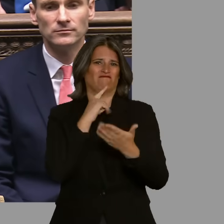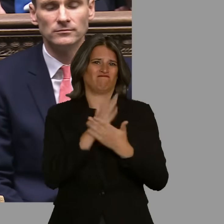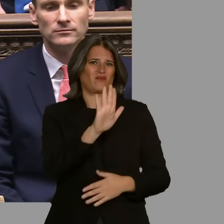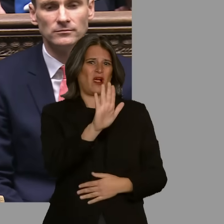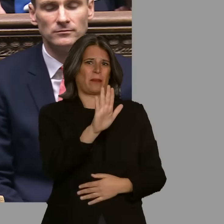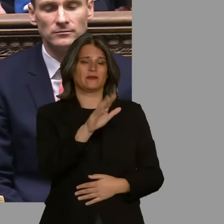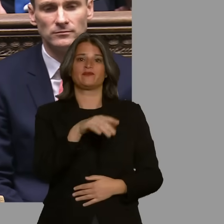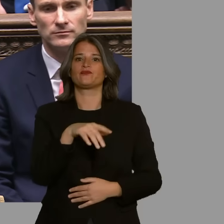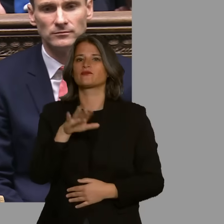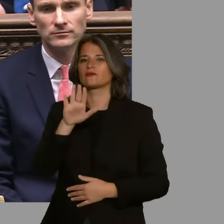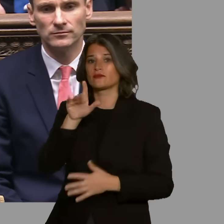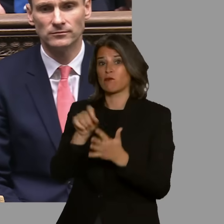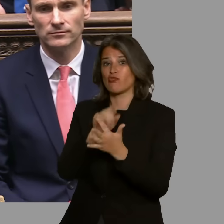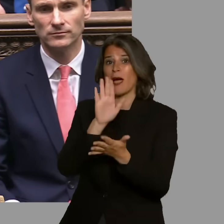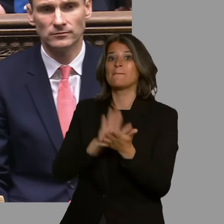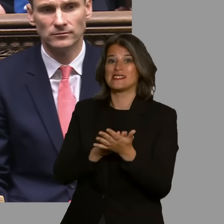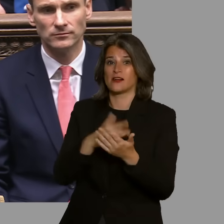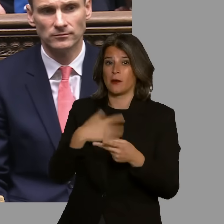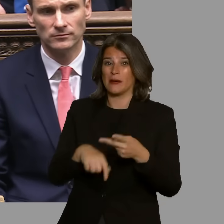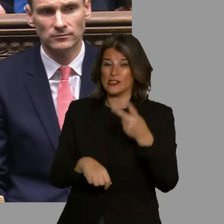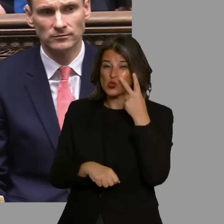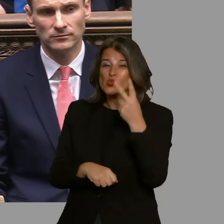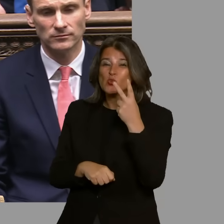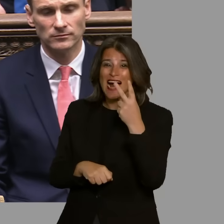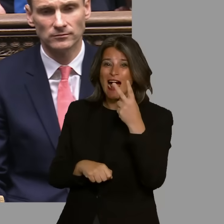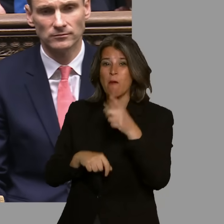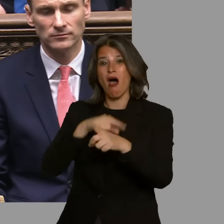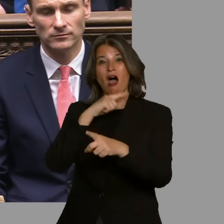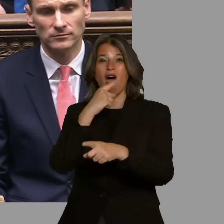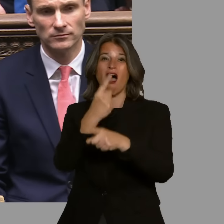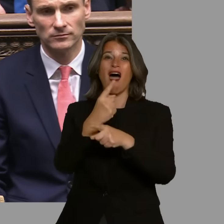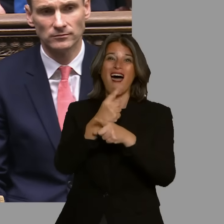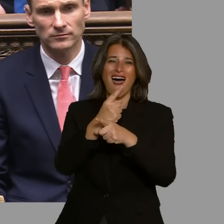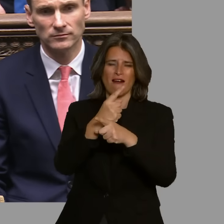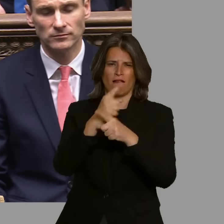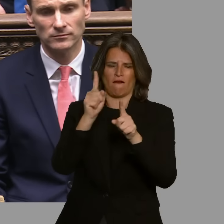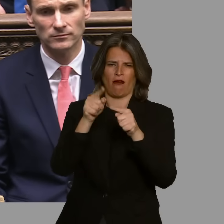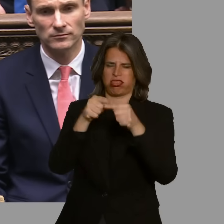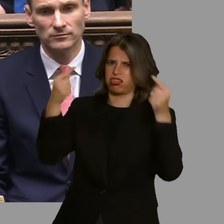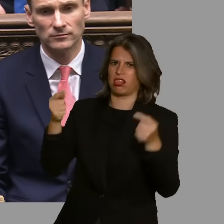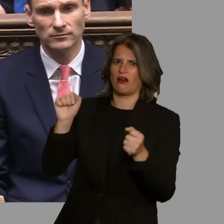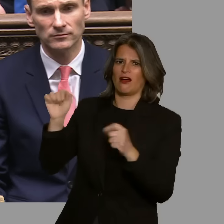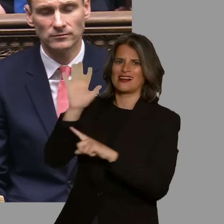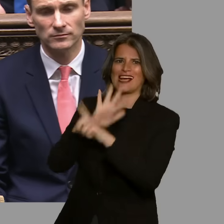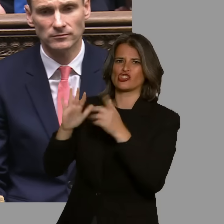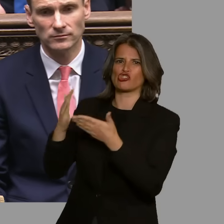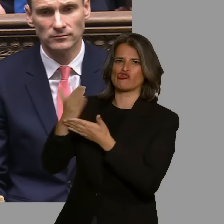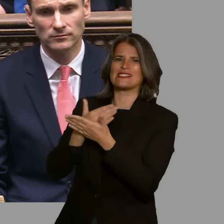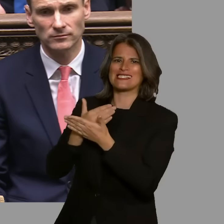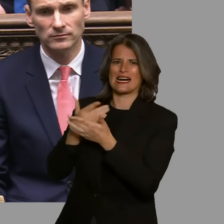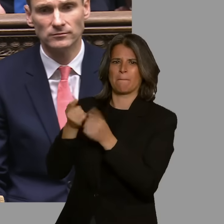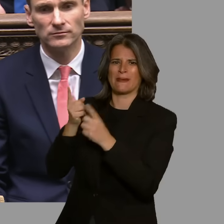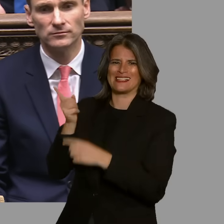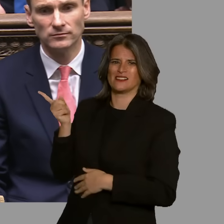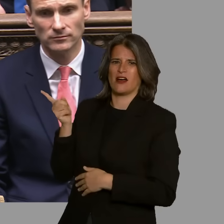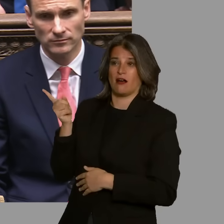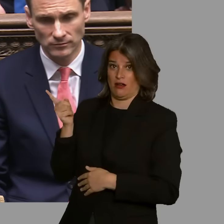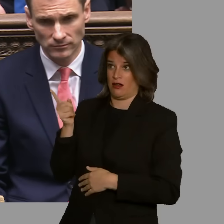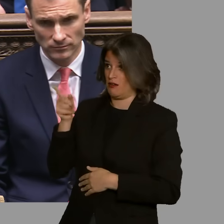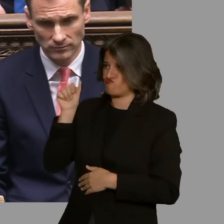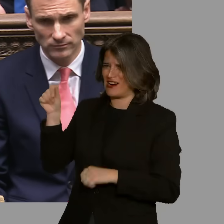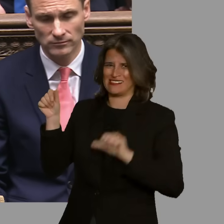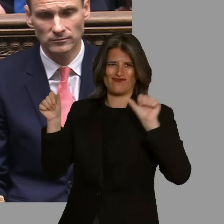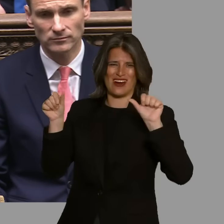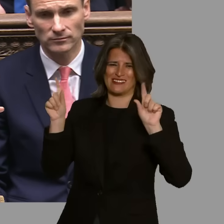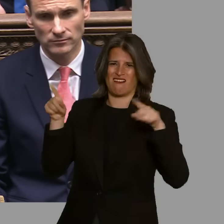The chair of the Foreign Affairs Committee couldn't get any answers from the Security Minister. The CPS said that they were satisfied that the decision